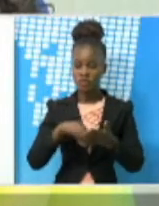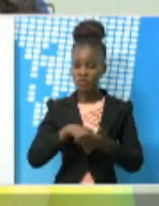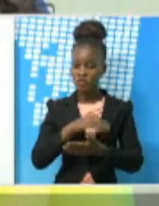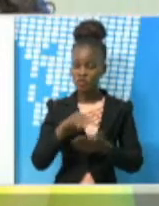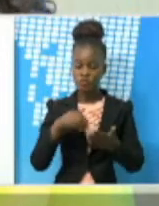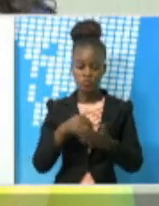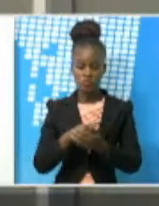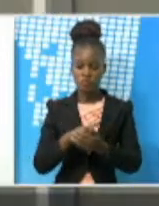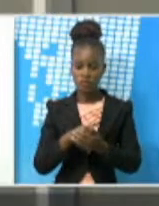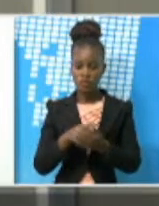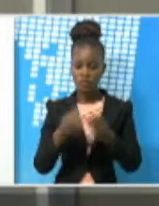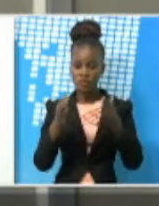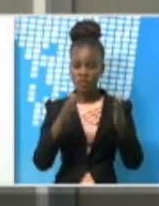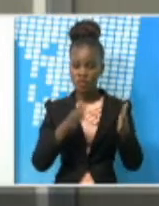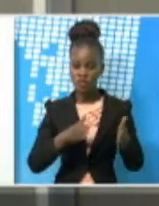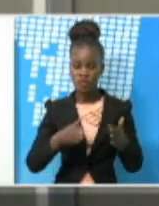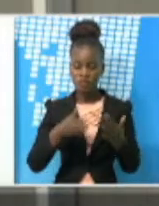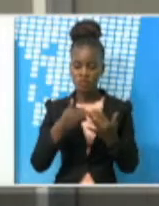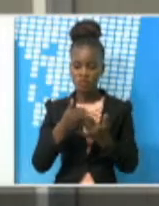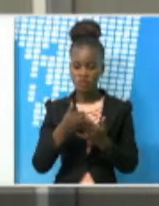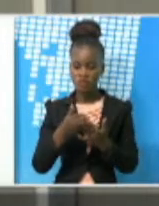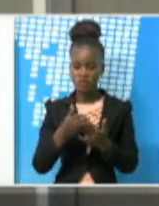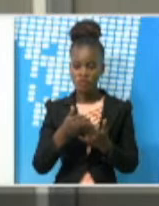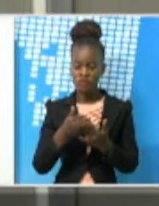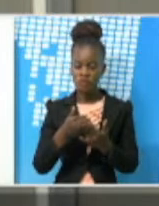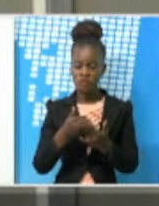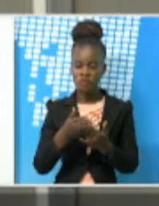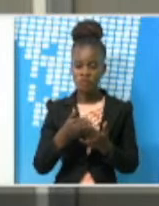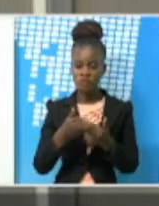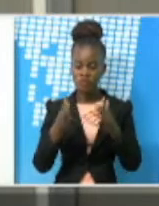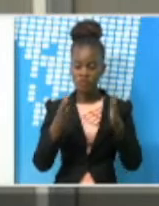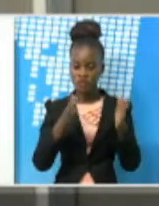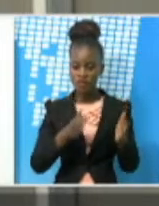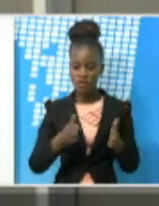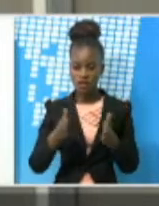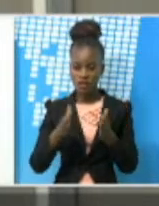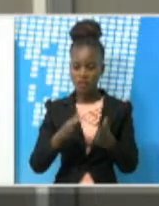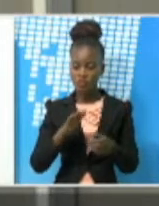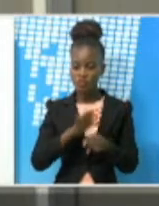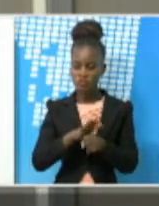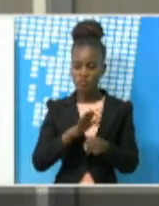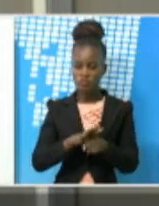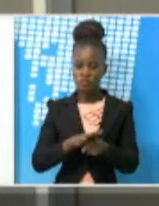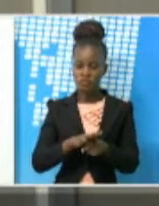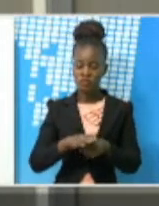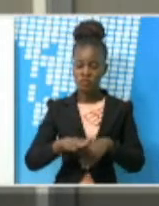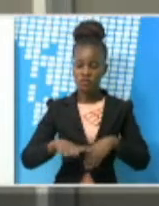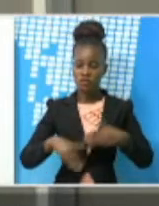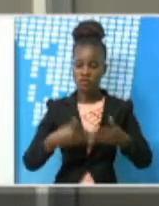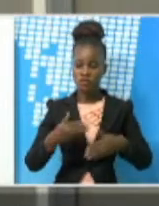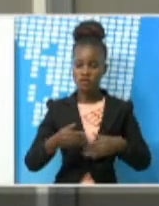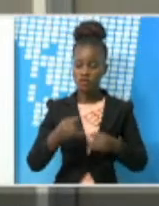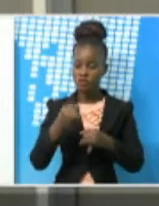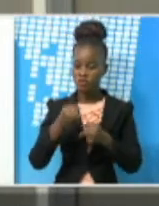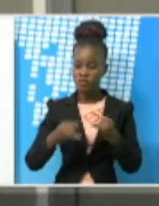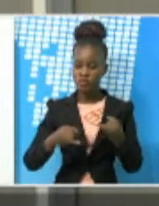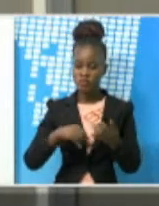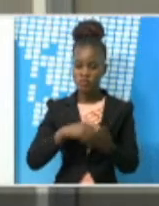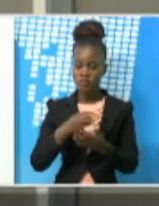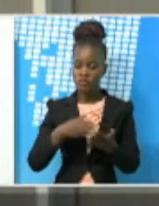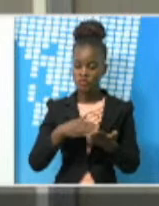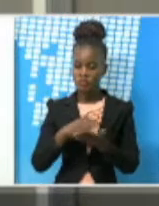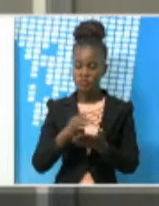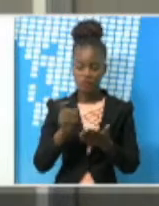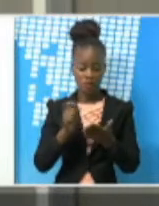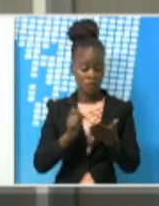investment process that they go through, an appraisal process that includes a due diligence exercise and ends up with all the approvals all the way to the